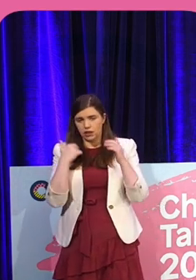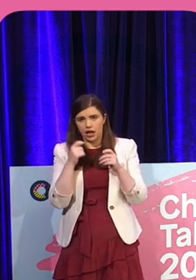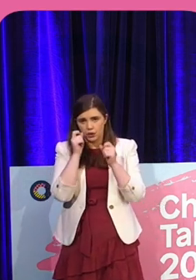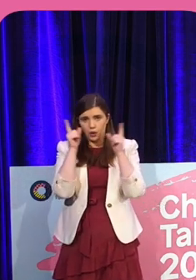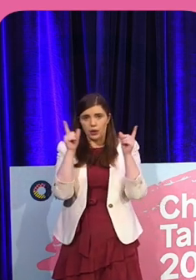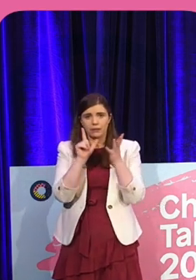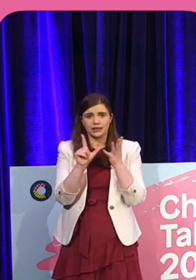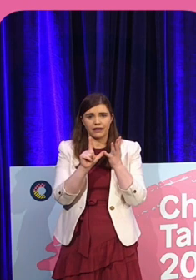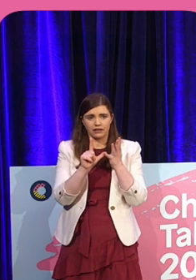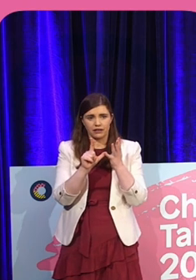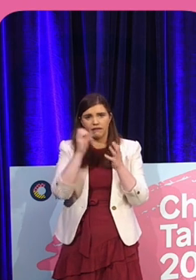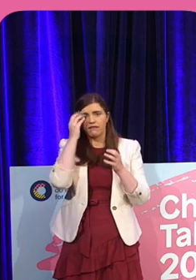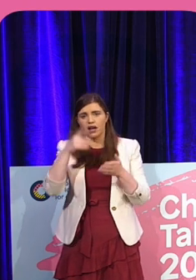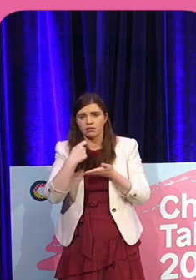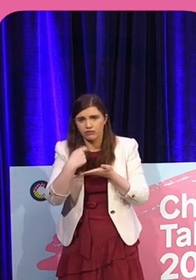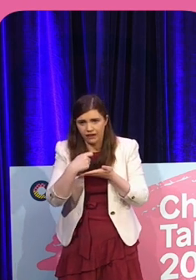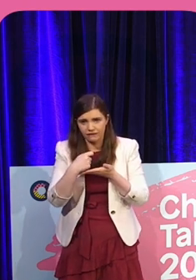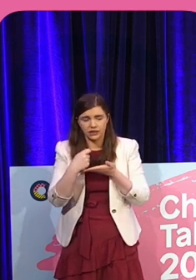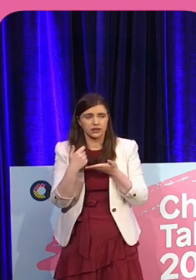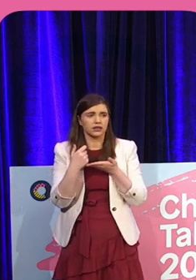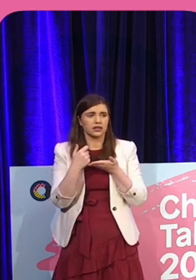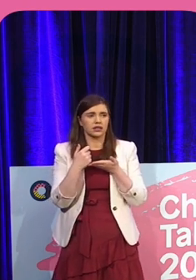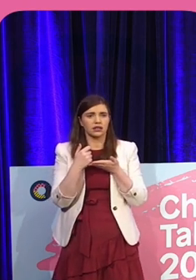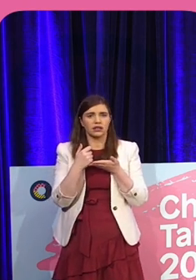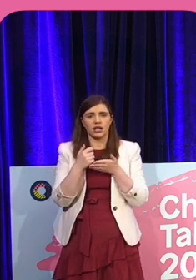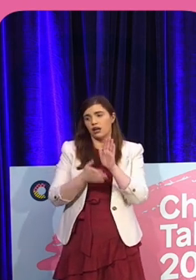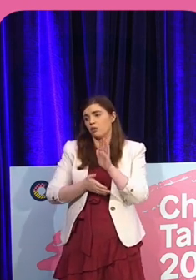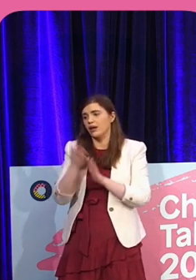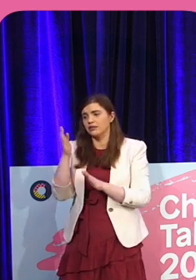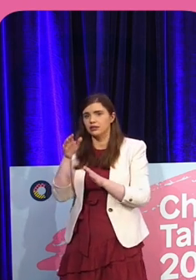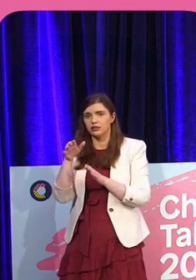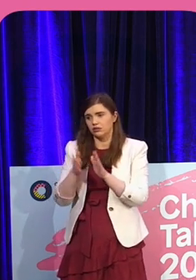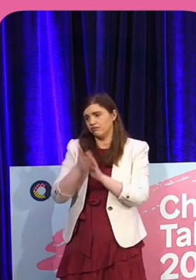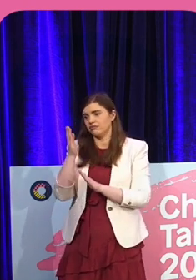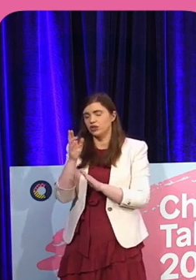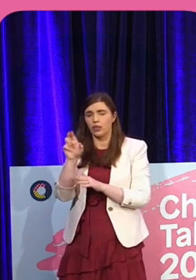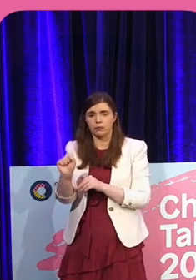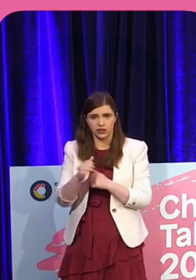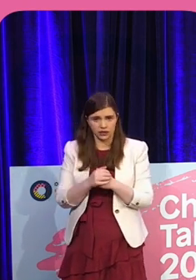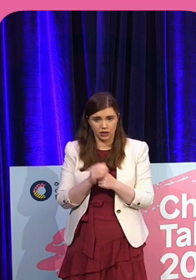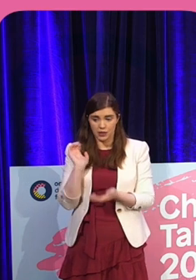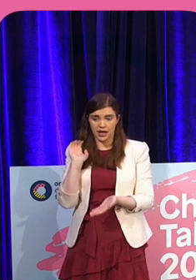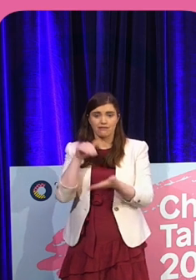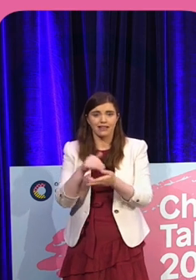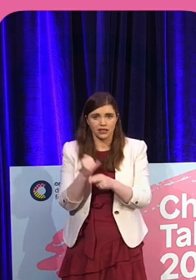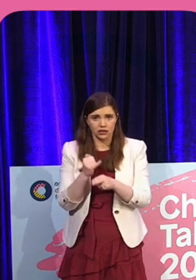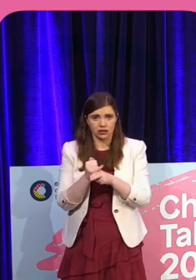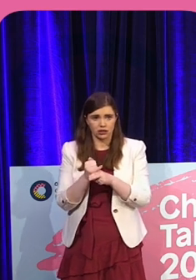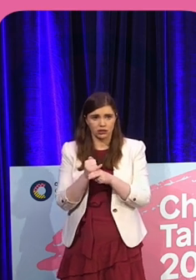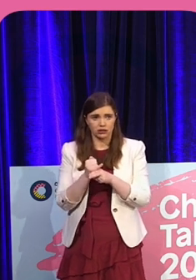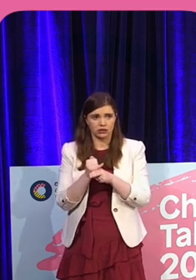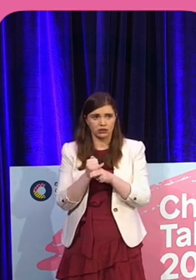up at 7, forgot to have breakfast, and went to catch the bus. When I arrived in school, I was greeted